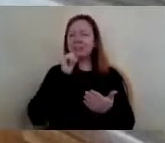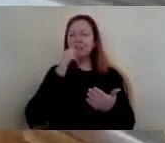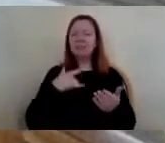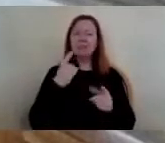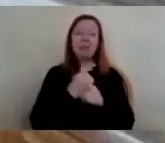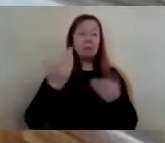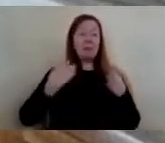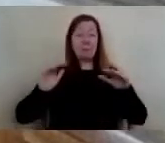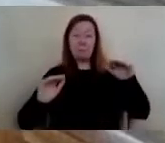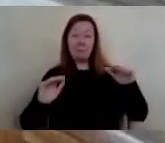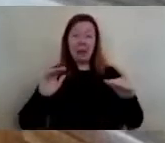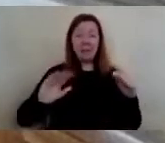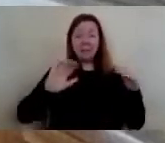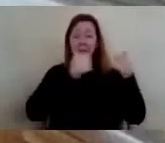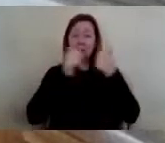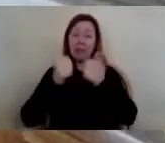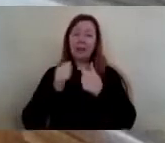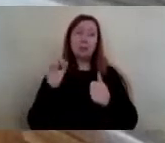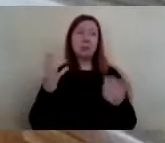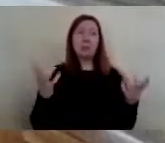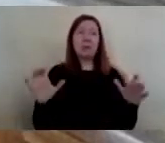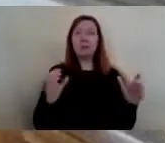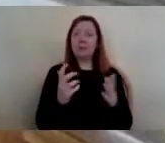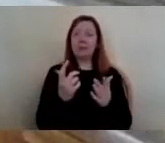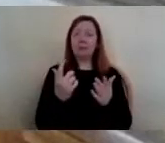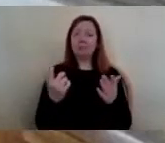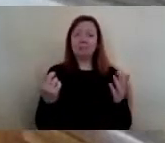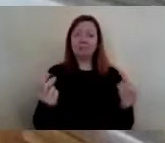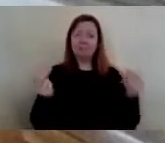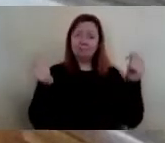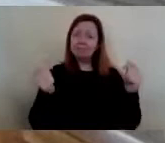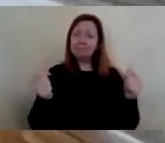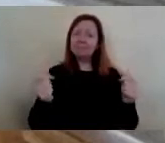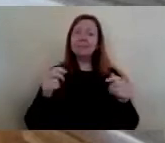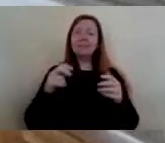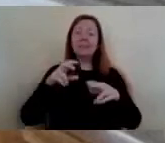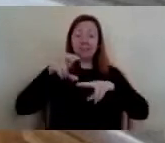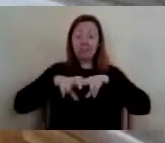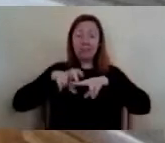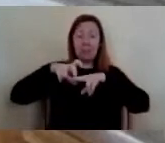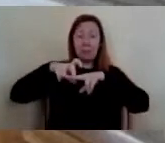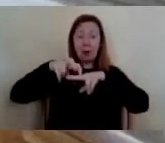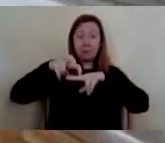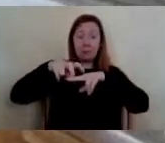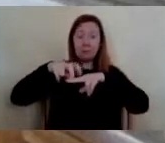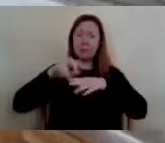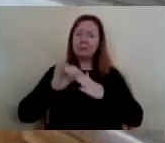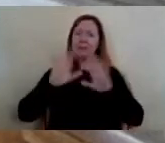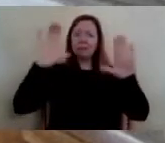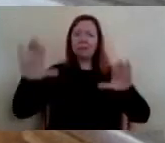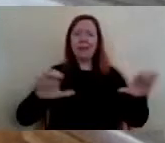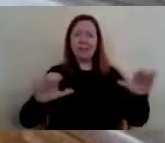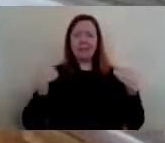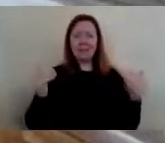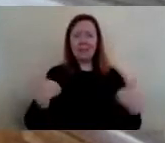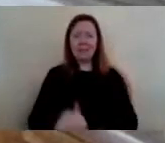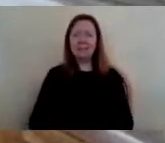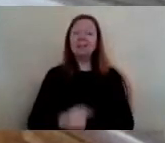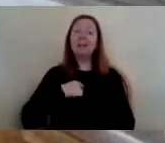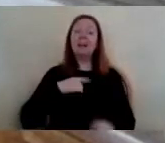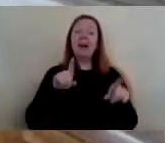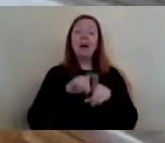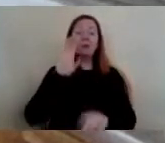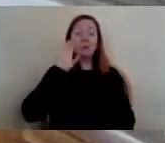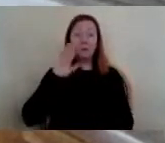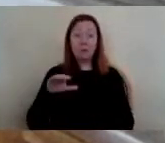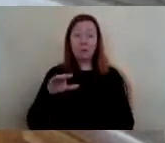balance challenges, or quite frankly, you just want to do something right then and there. Chair marching is a great, great activity to do. I also know